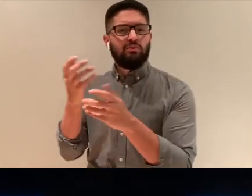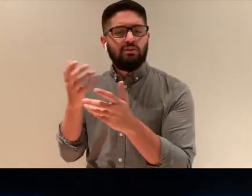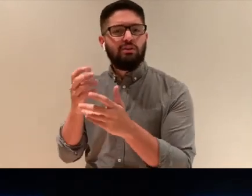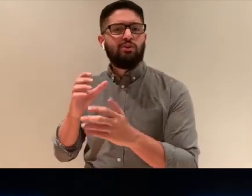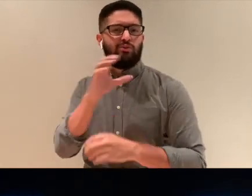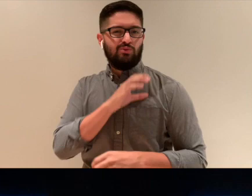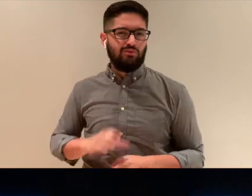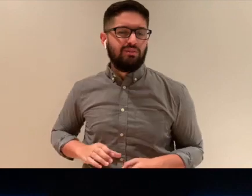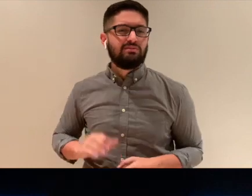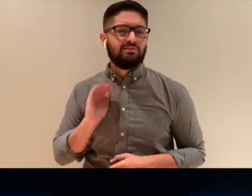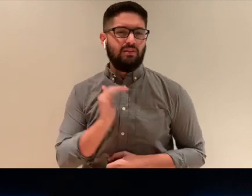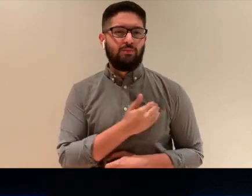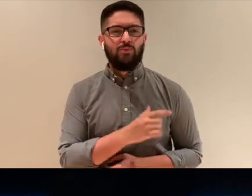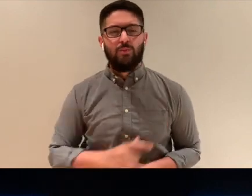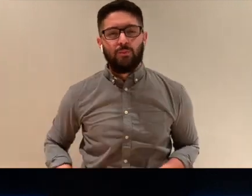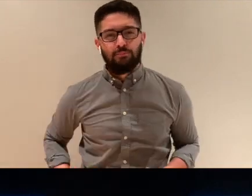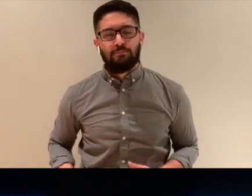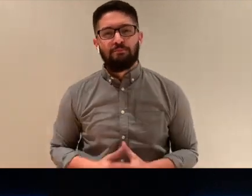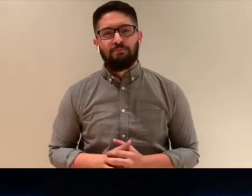It's Christ the Lord.